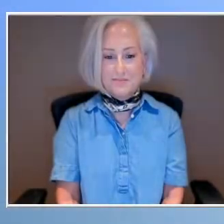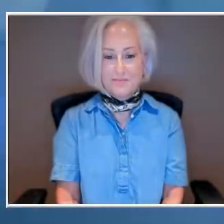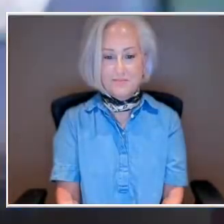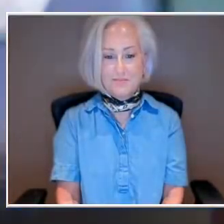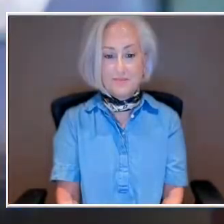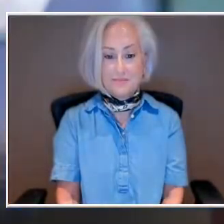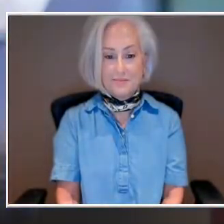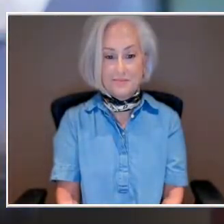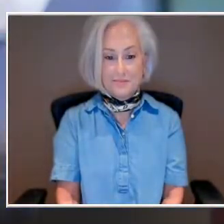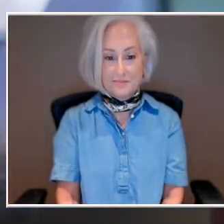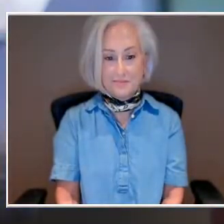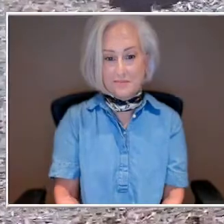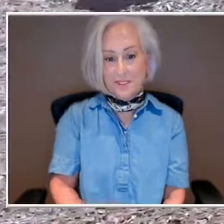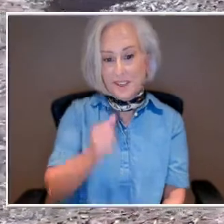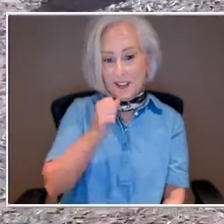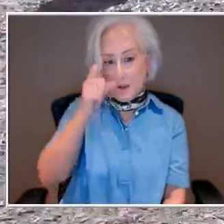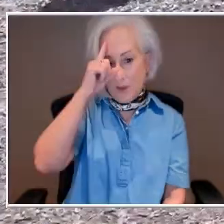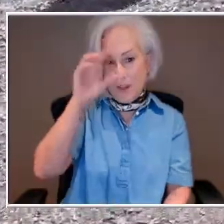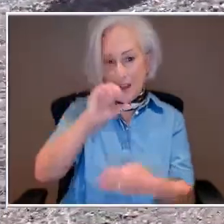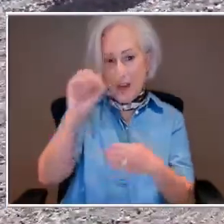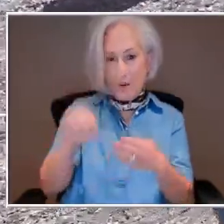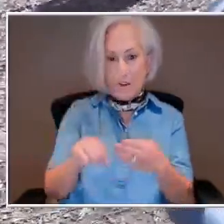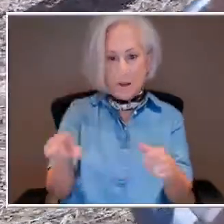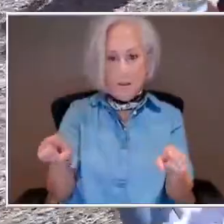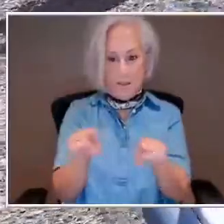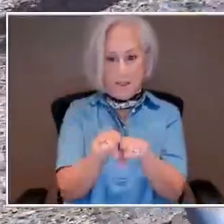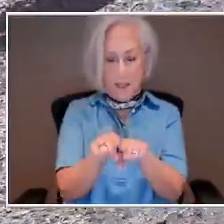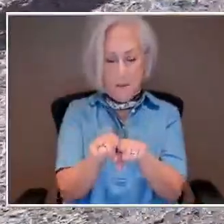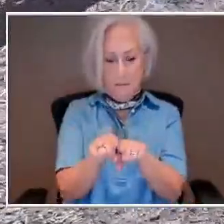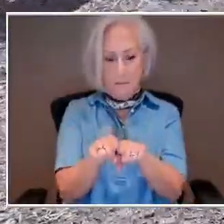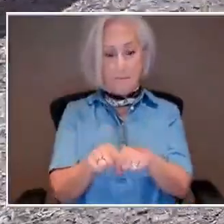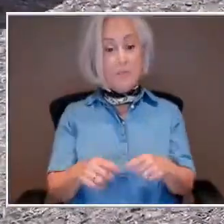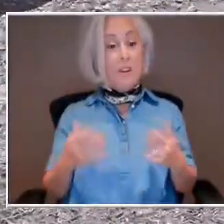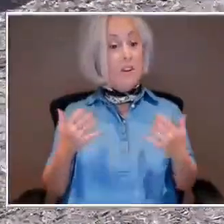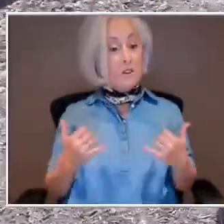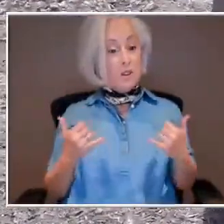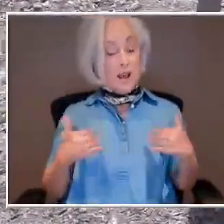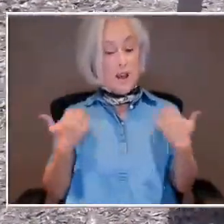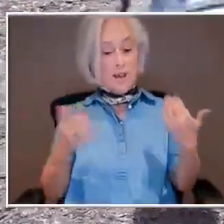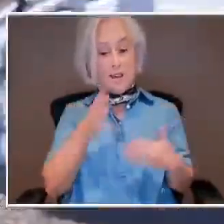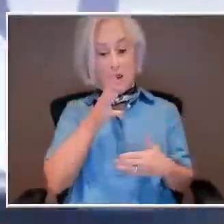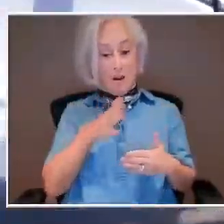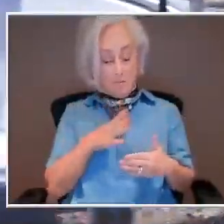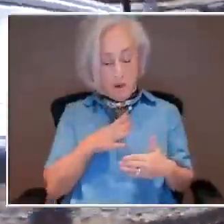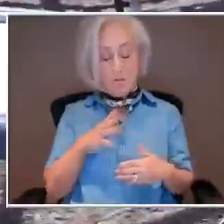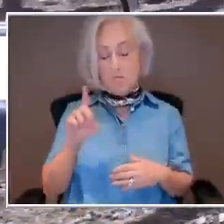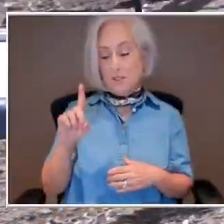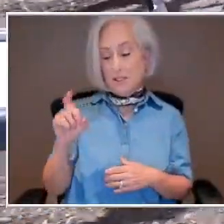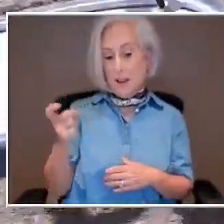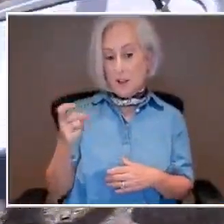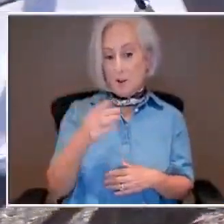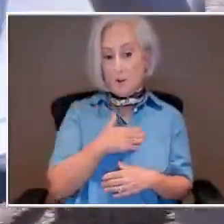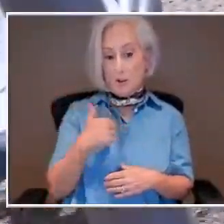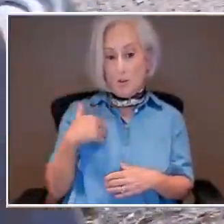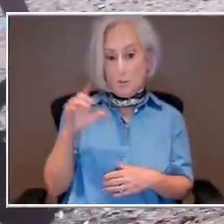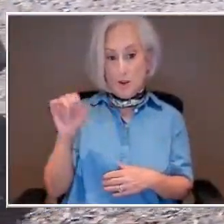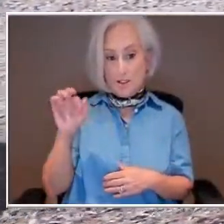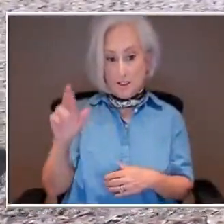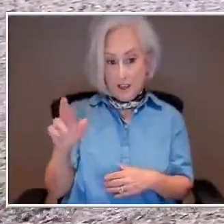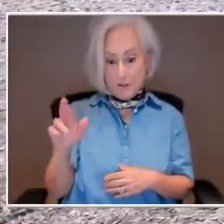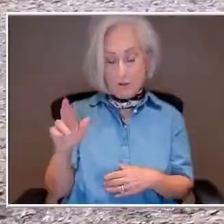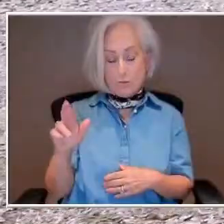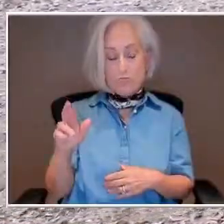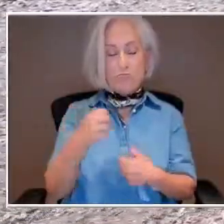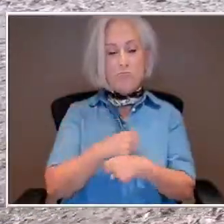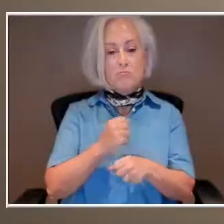I don't think my outcomes would have been the same. Coming up today, a young mom diagnosed with breast cancer makes a life-changing decision. Her health is